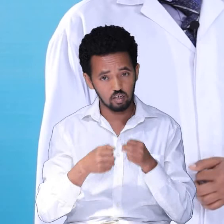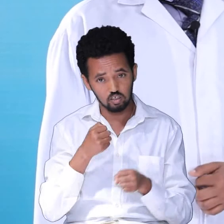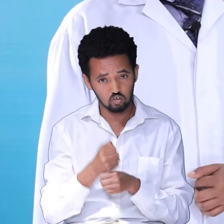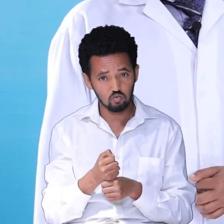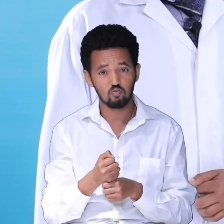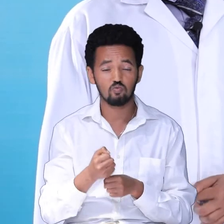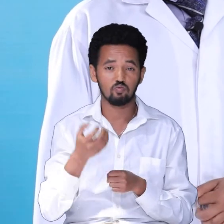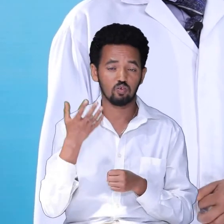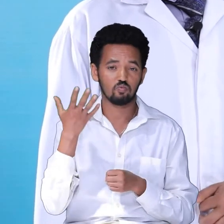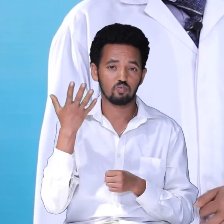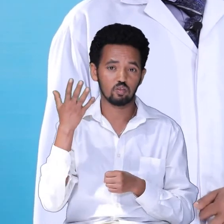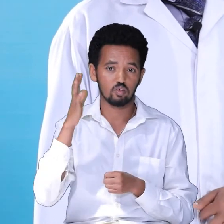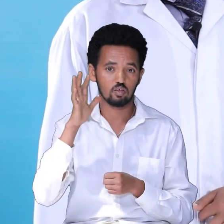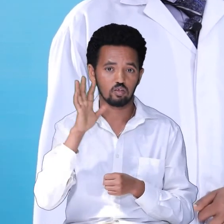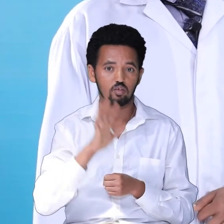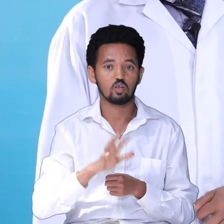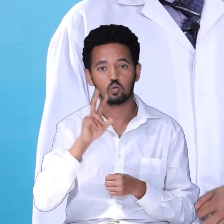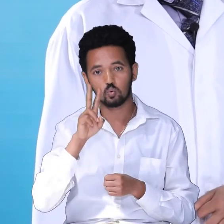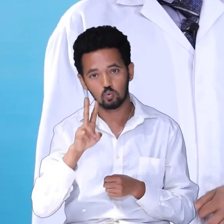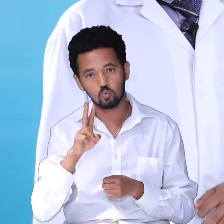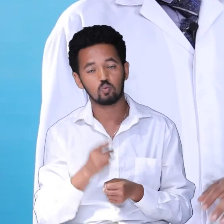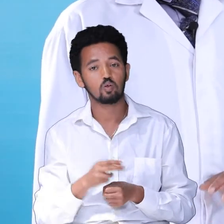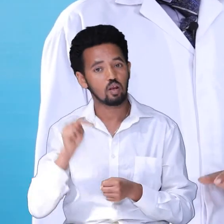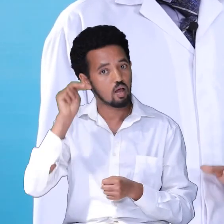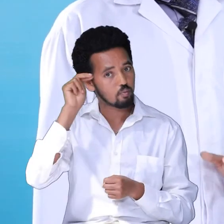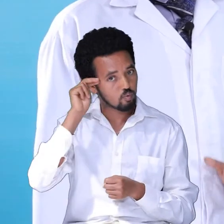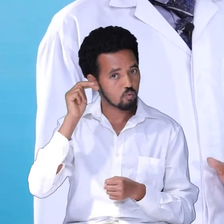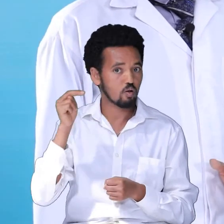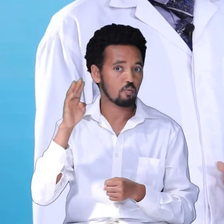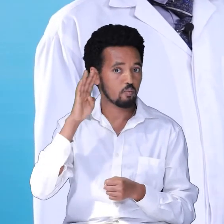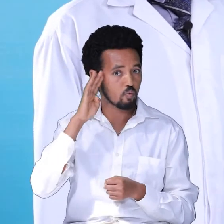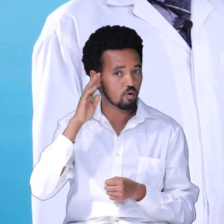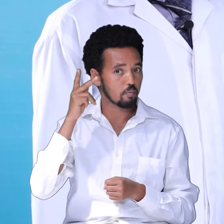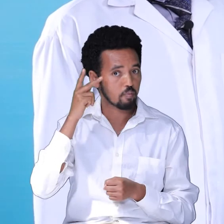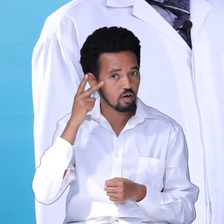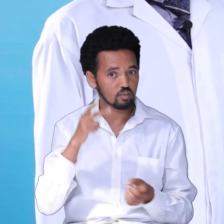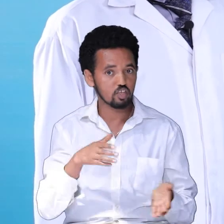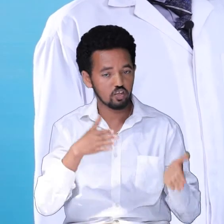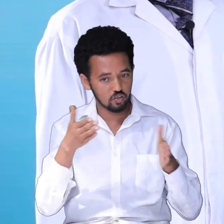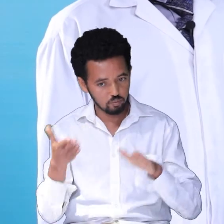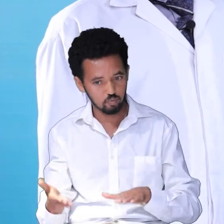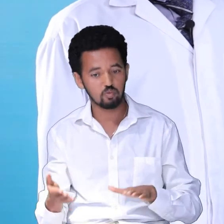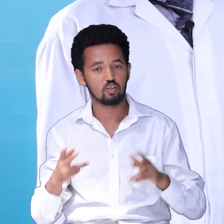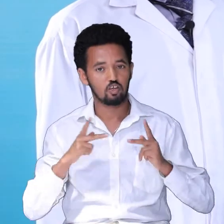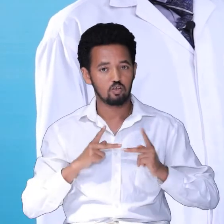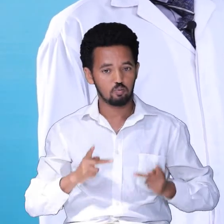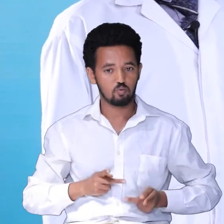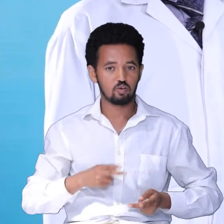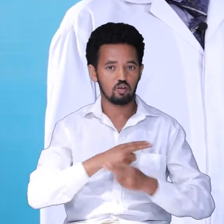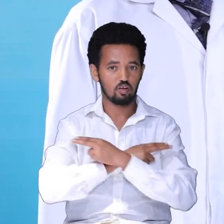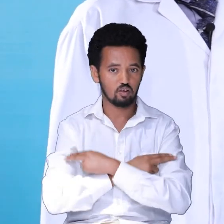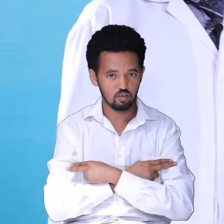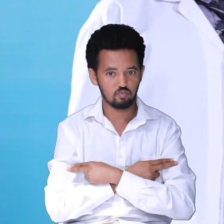the age of 52, Napoleon Bonaparte was died. His body now rests in